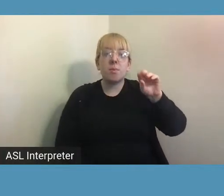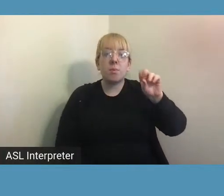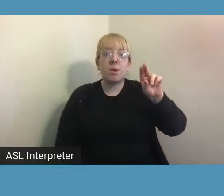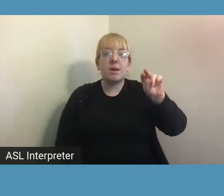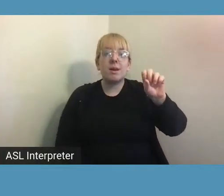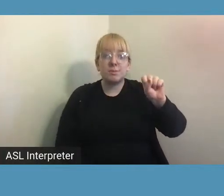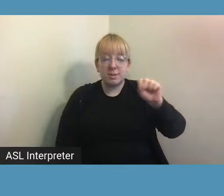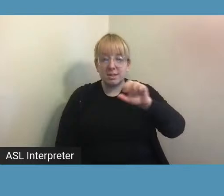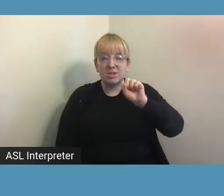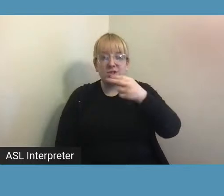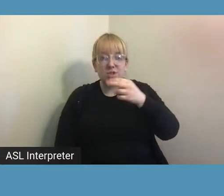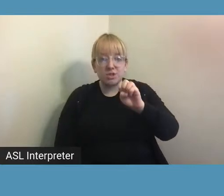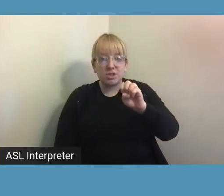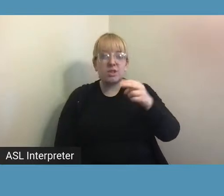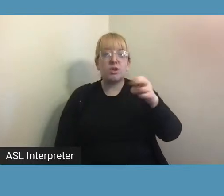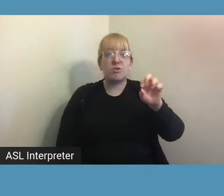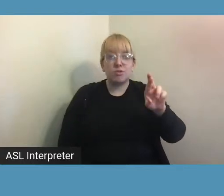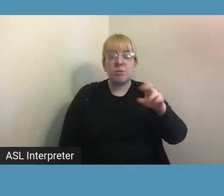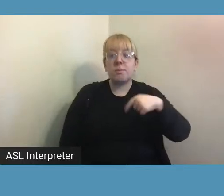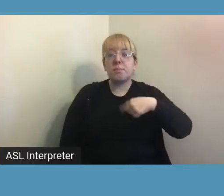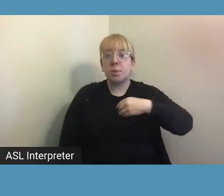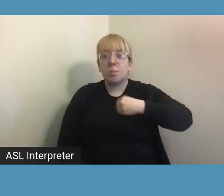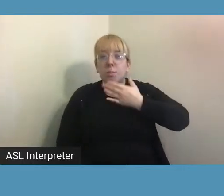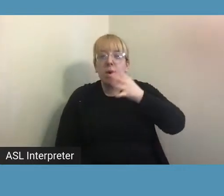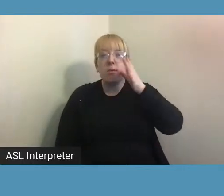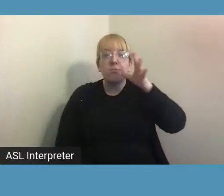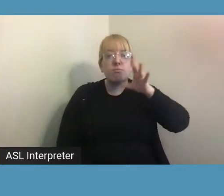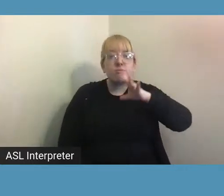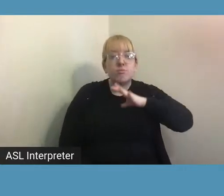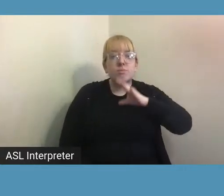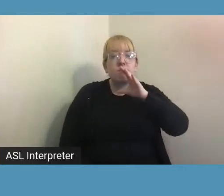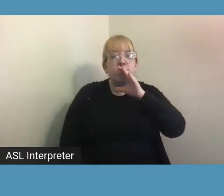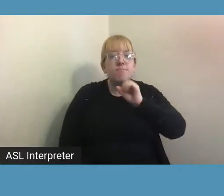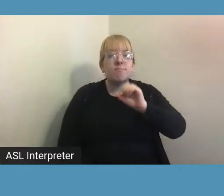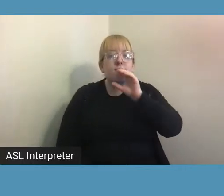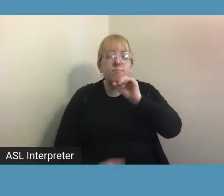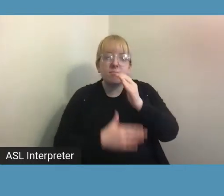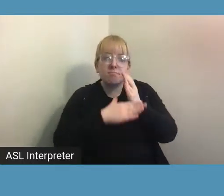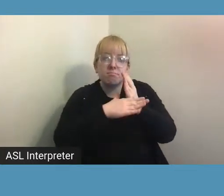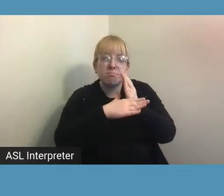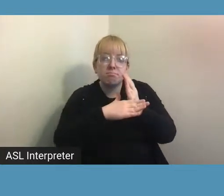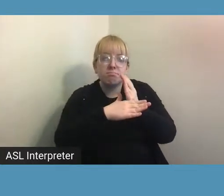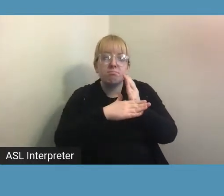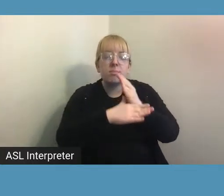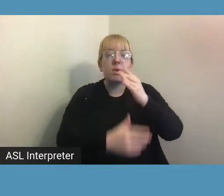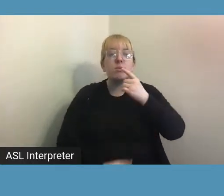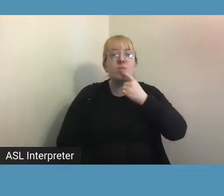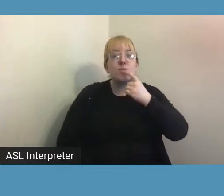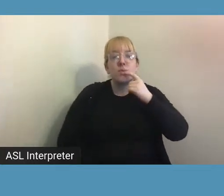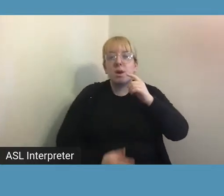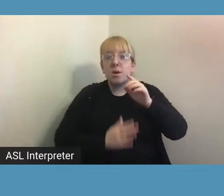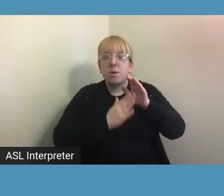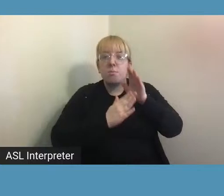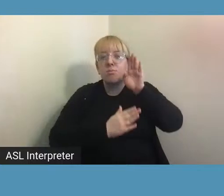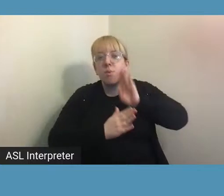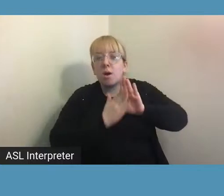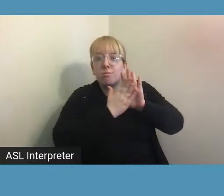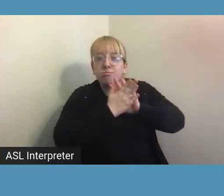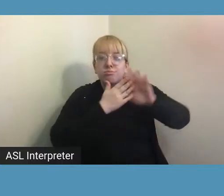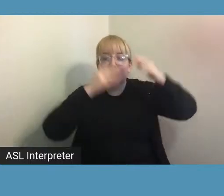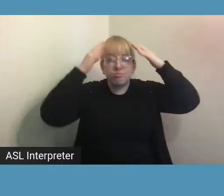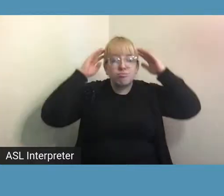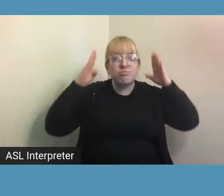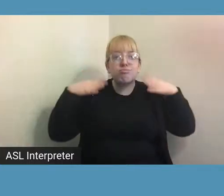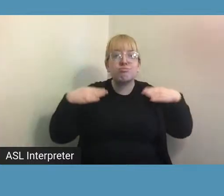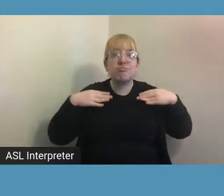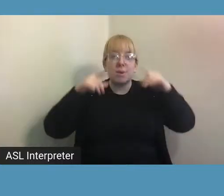I'm a light-skinned white female with shoulder-length reddish-brown hair. I'm wearing black-rimmed glasses that are often referred to as cat eye